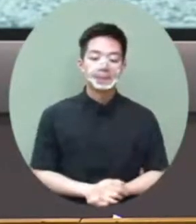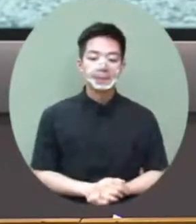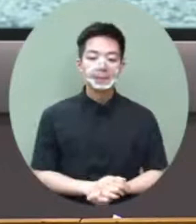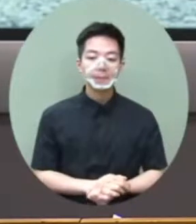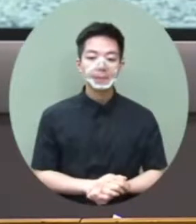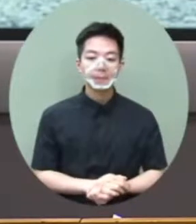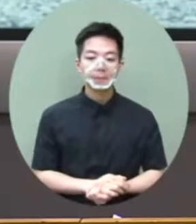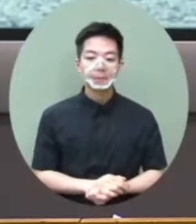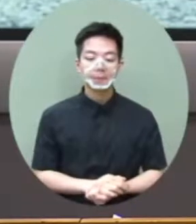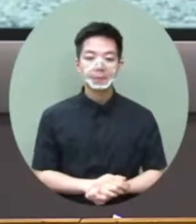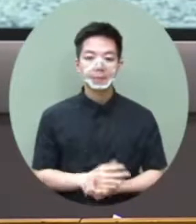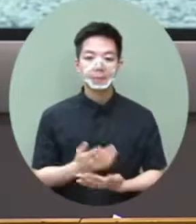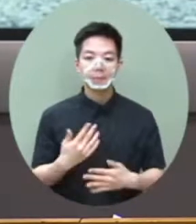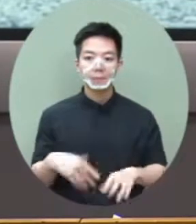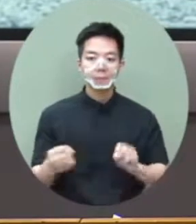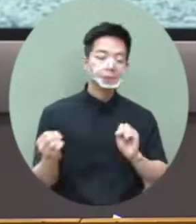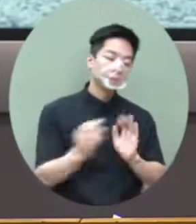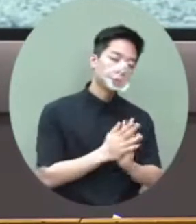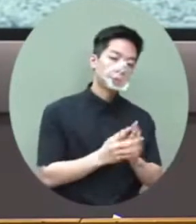recovering.